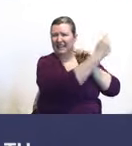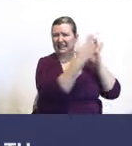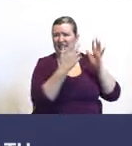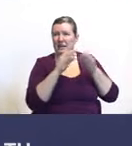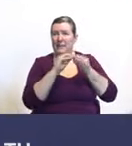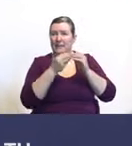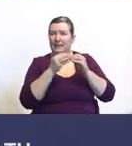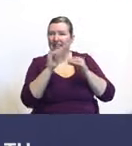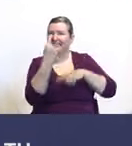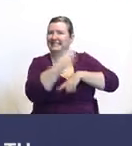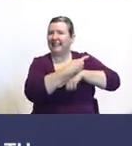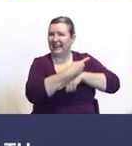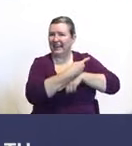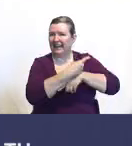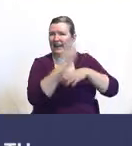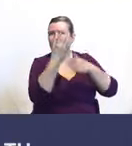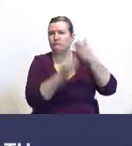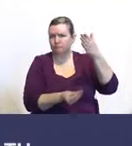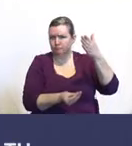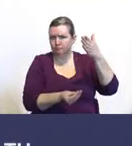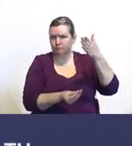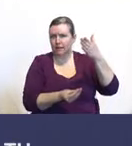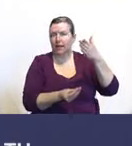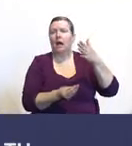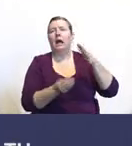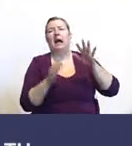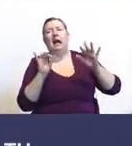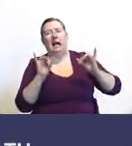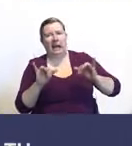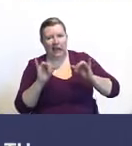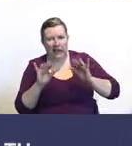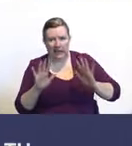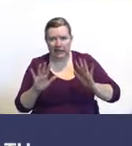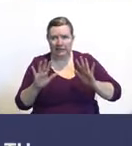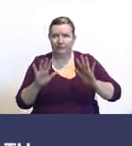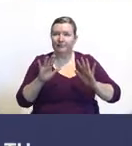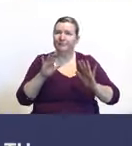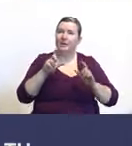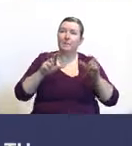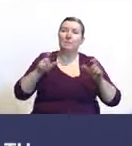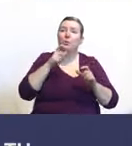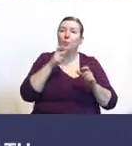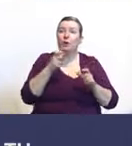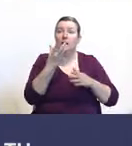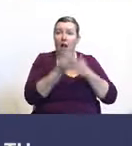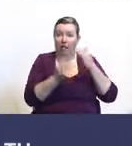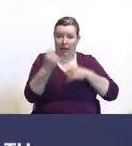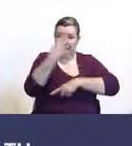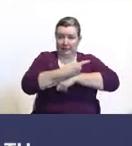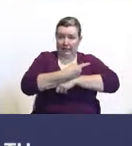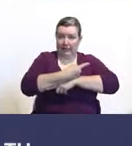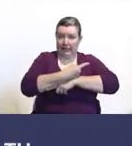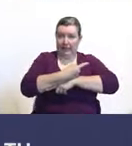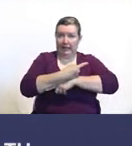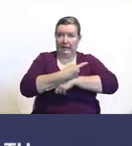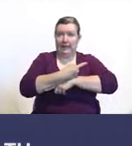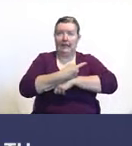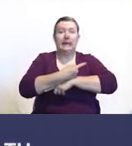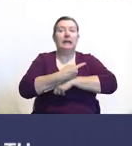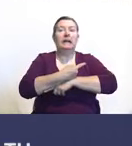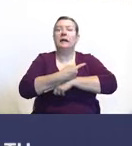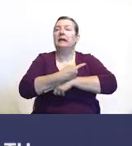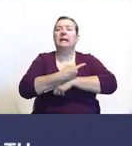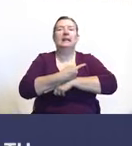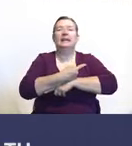And in fact, the folks who sadly passed on that day are actually embedded in the hospitalization